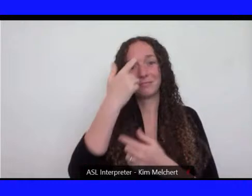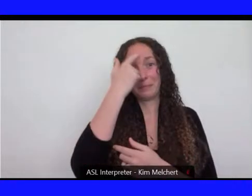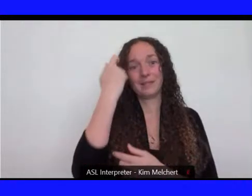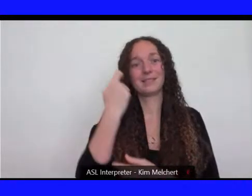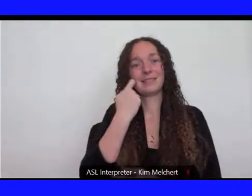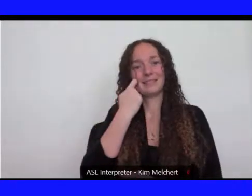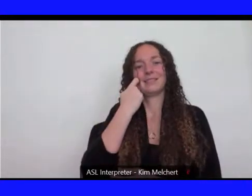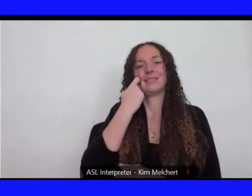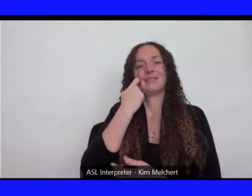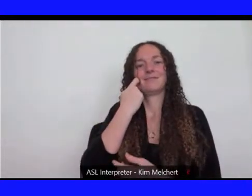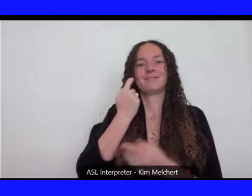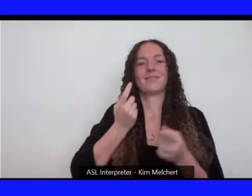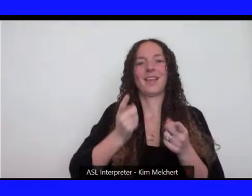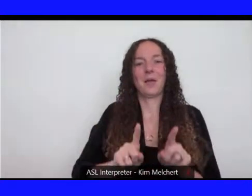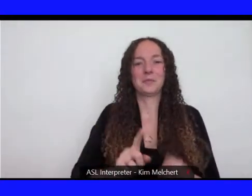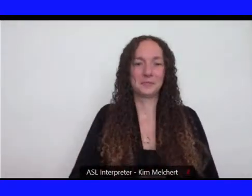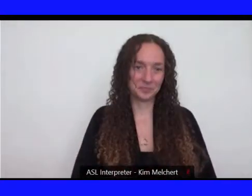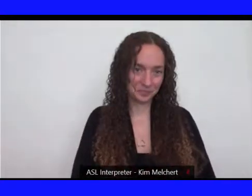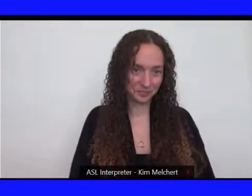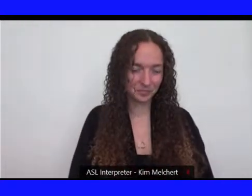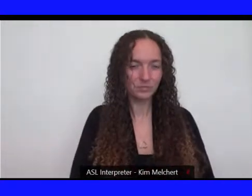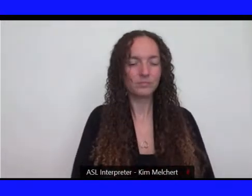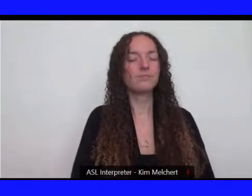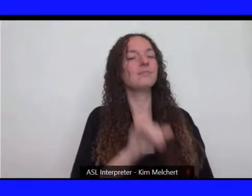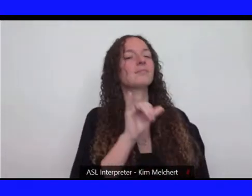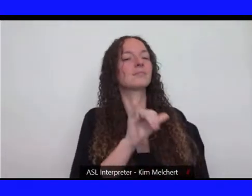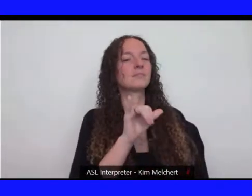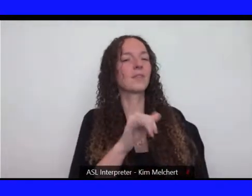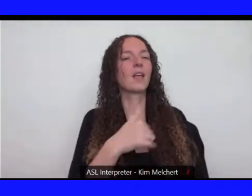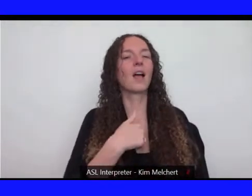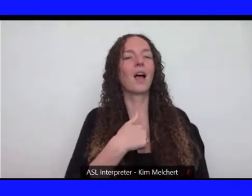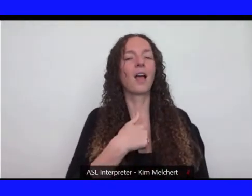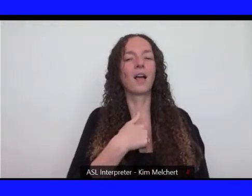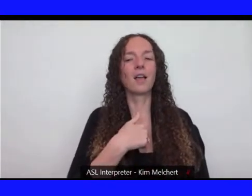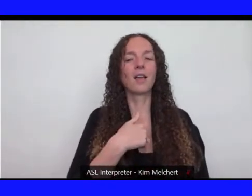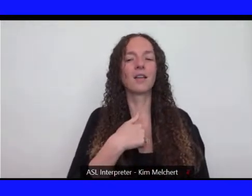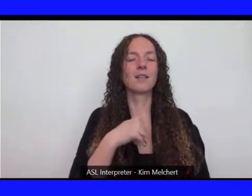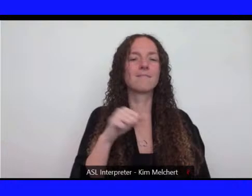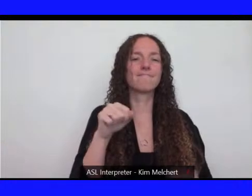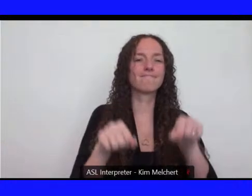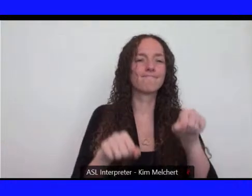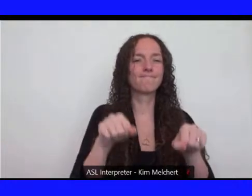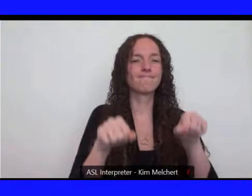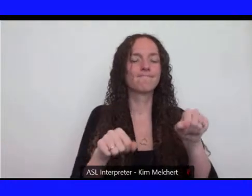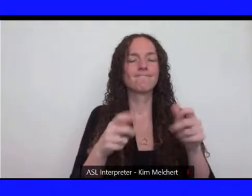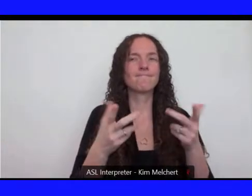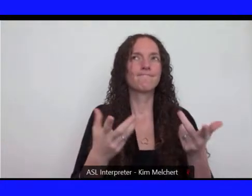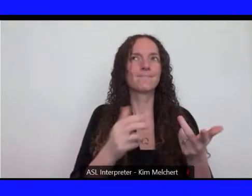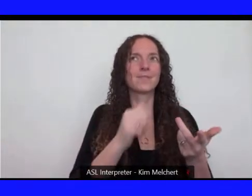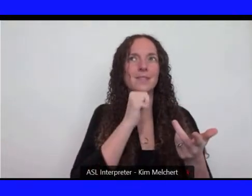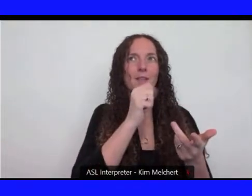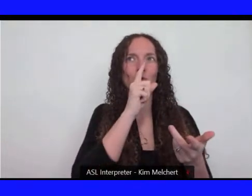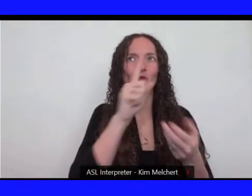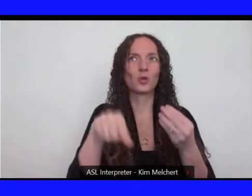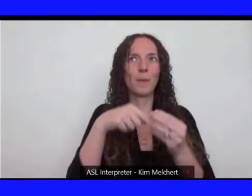figure. Yeah, I think it does. I think the way we send in the receipts, they